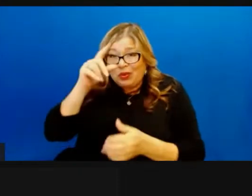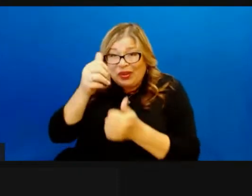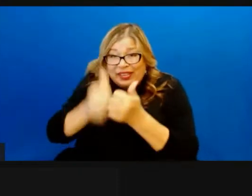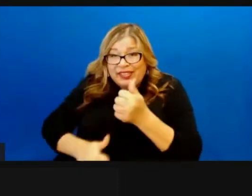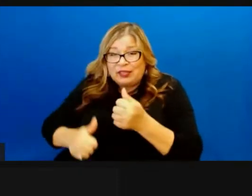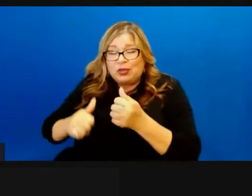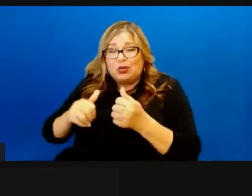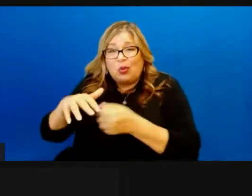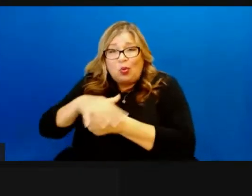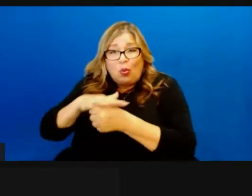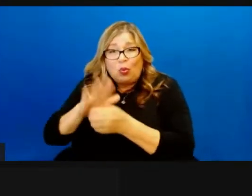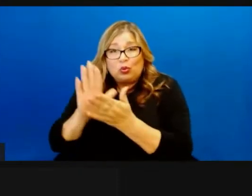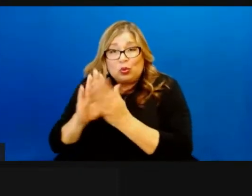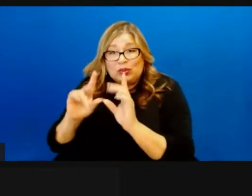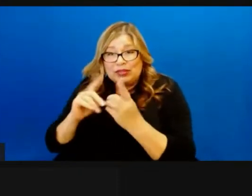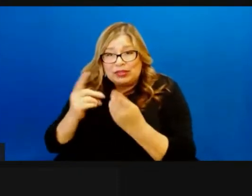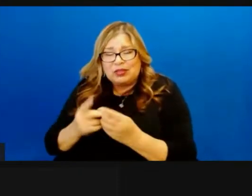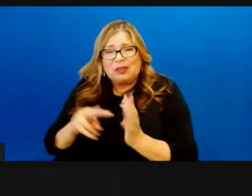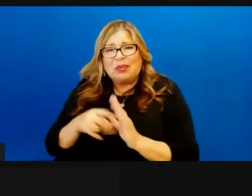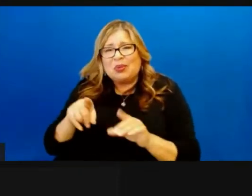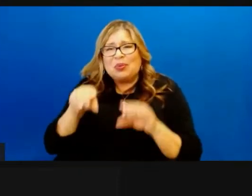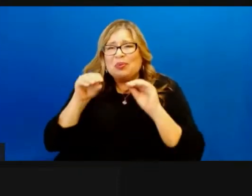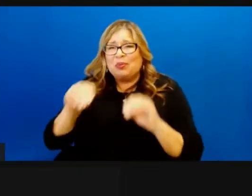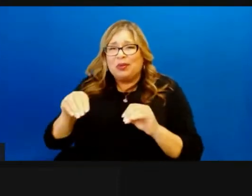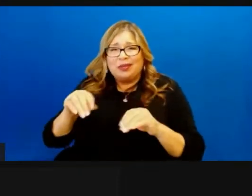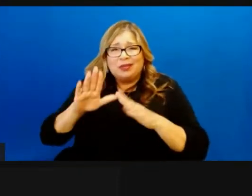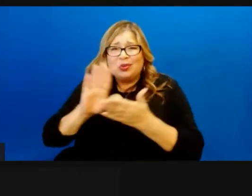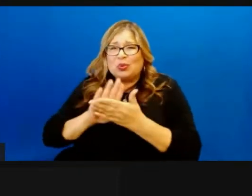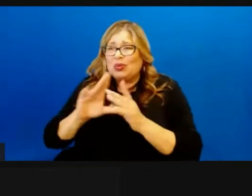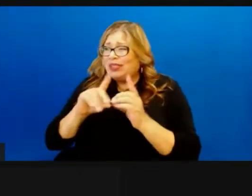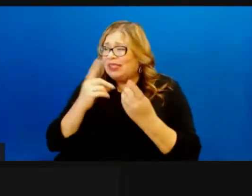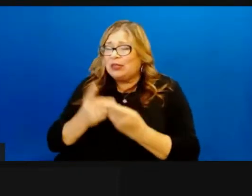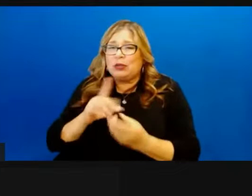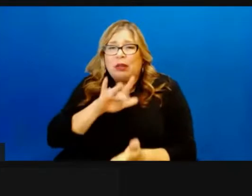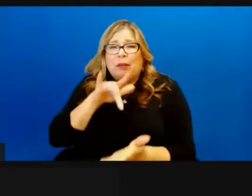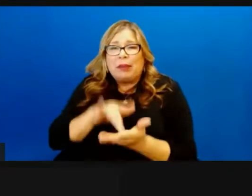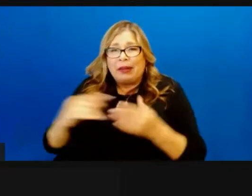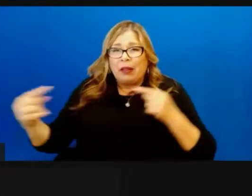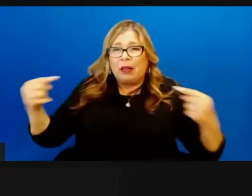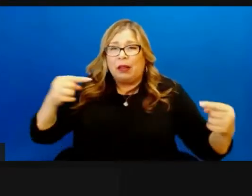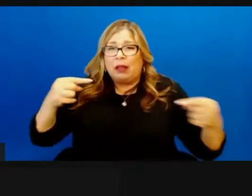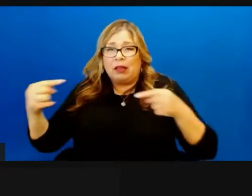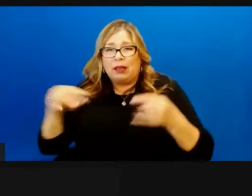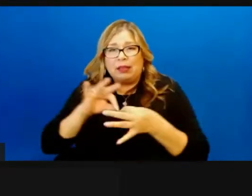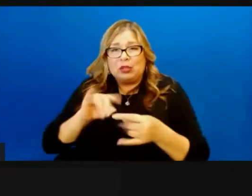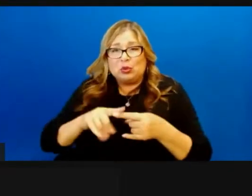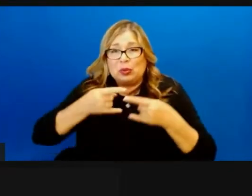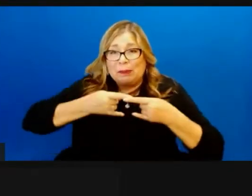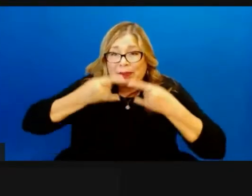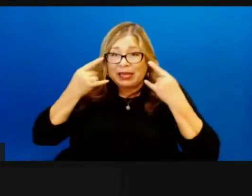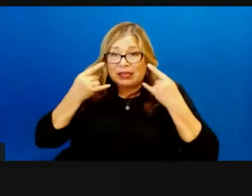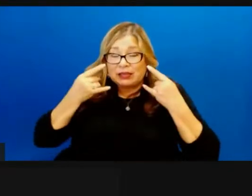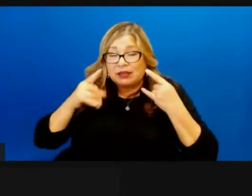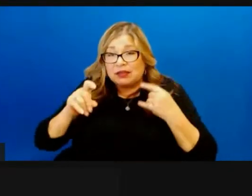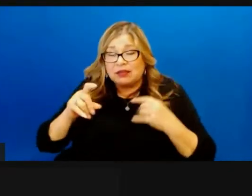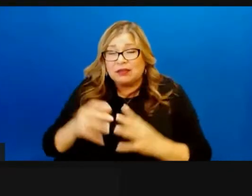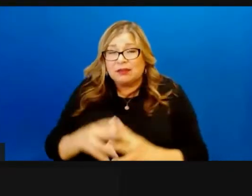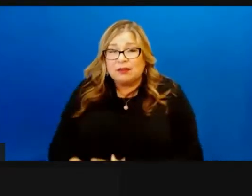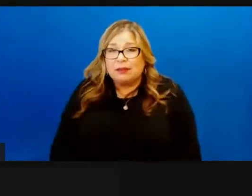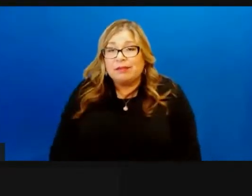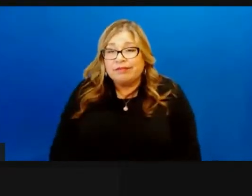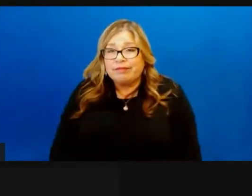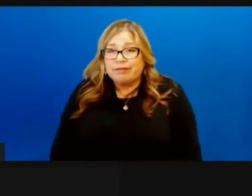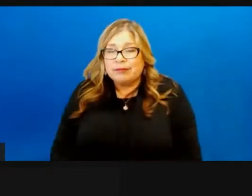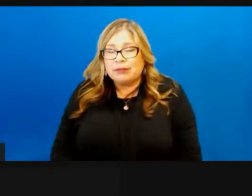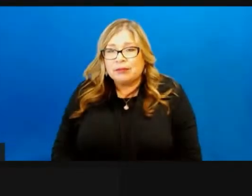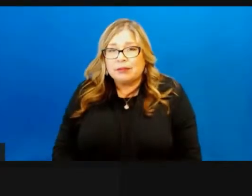school districts in the middle of the mask debate once again? Yeah, I think it's an excellent question. Let me just be